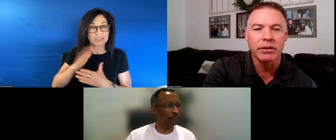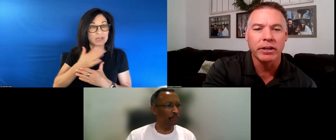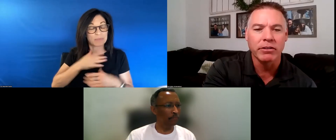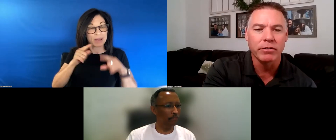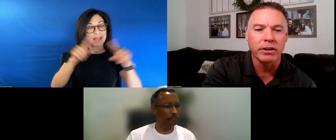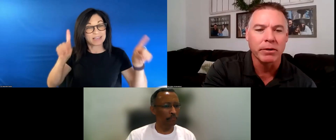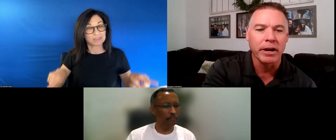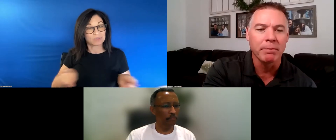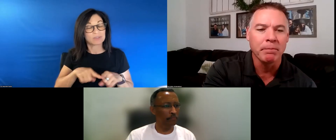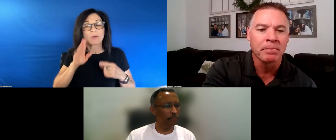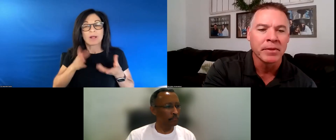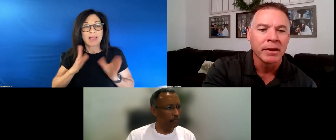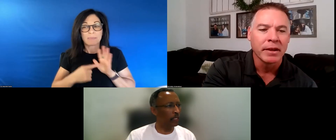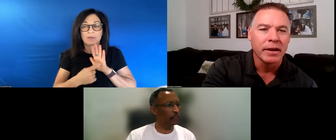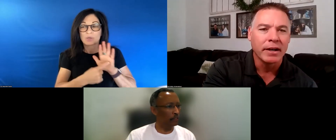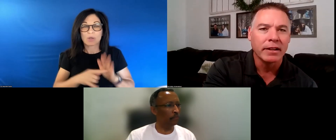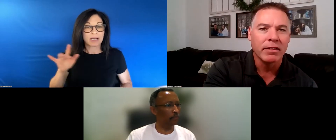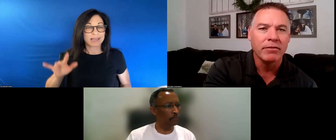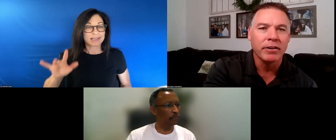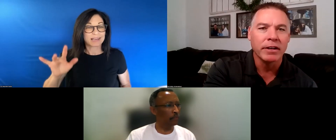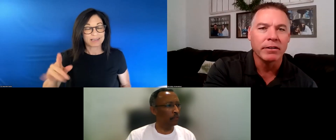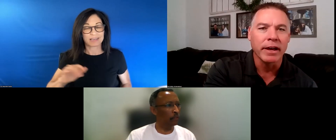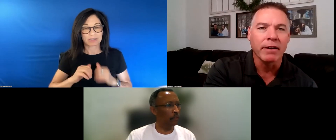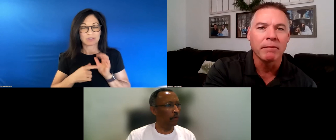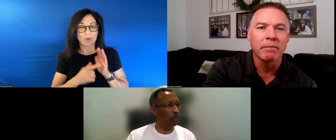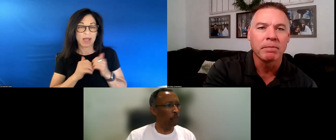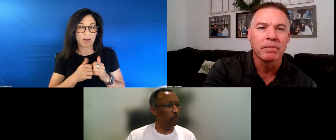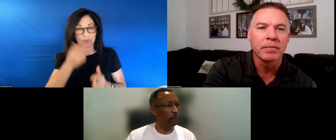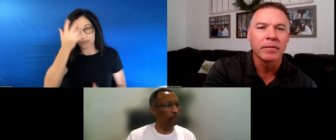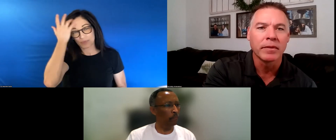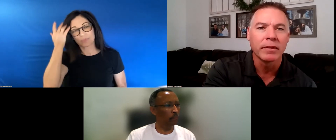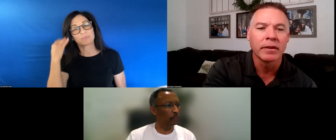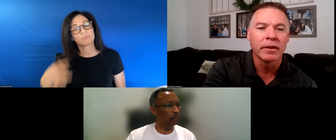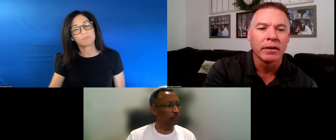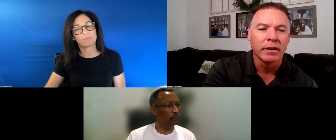of those clicks for you, Brian. Okay. Let's see if we can do that.